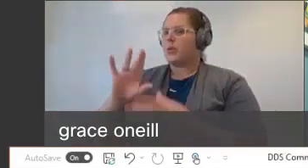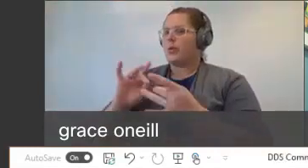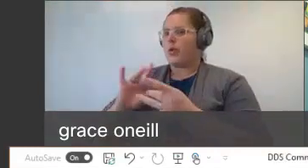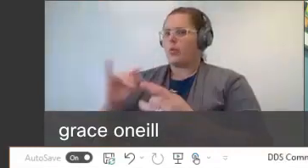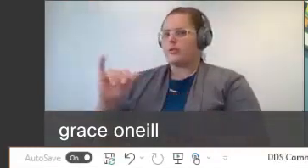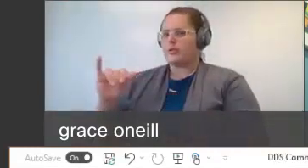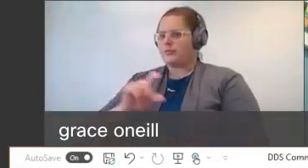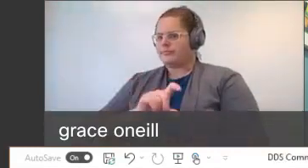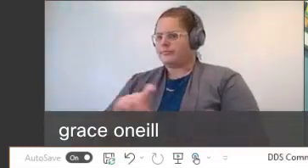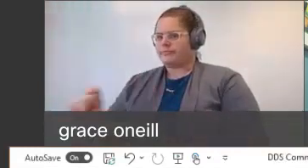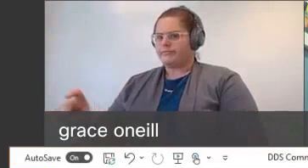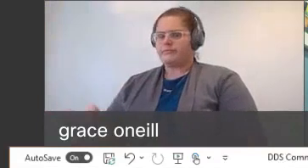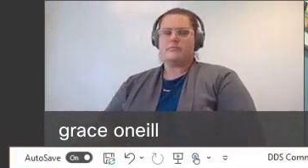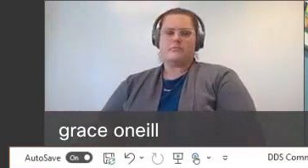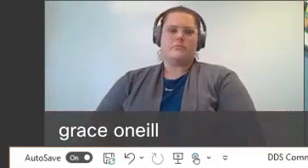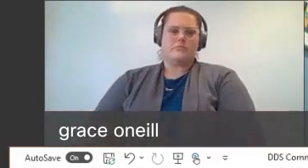The notes.